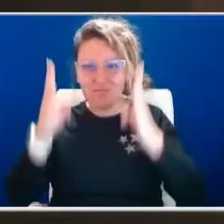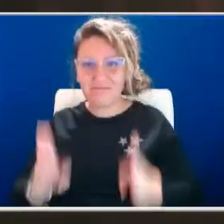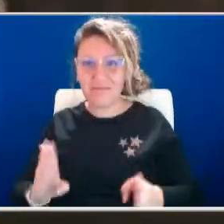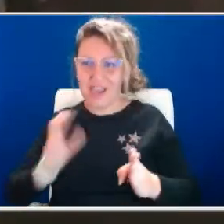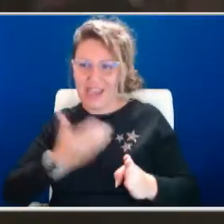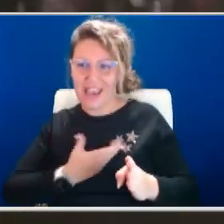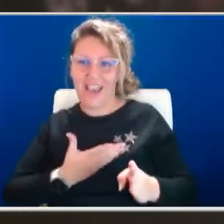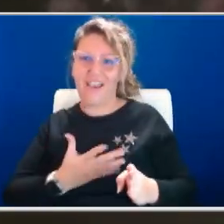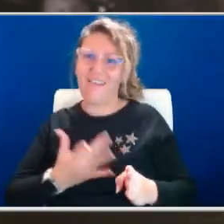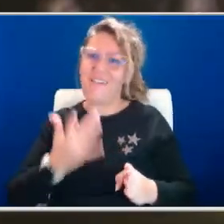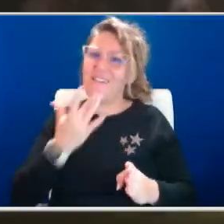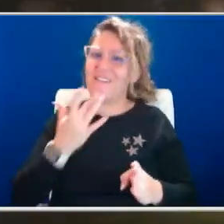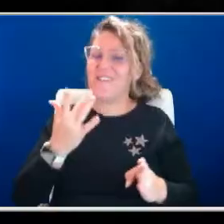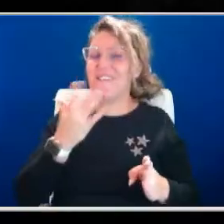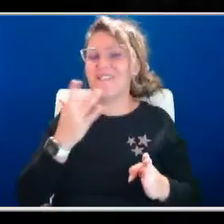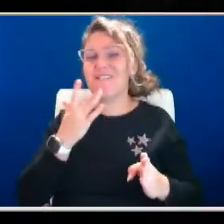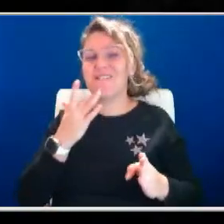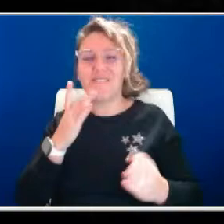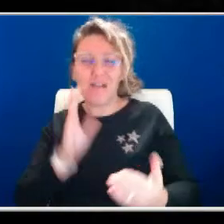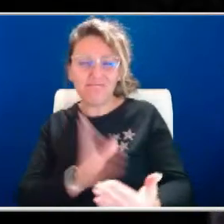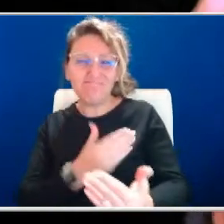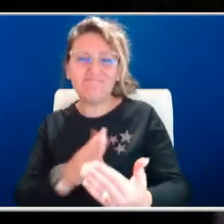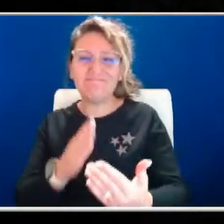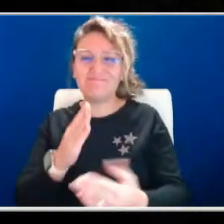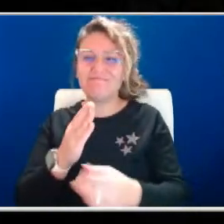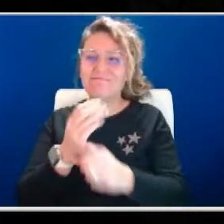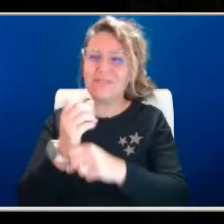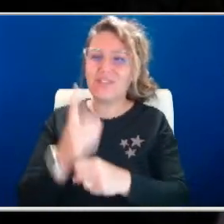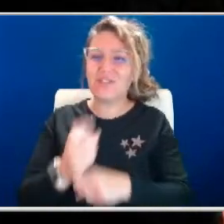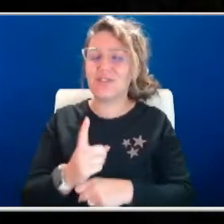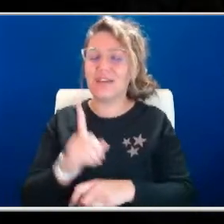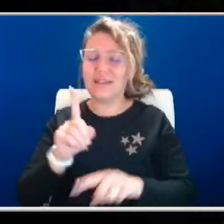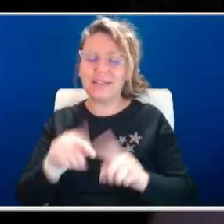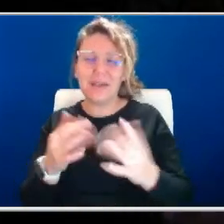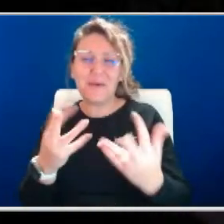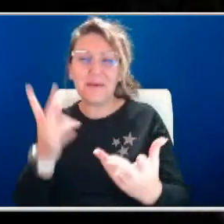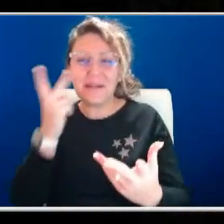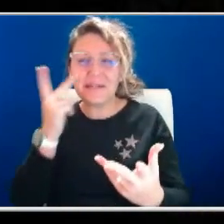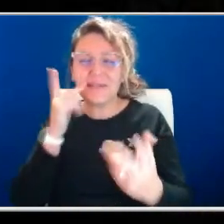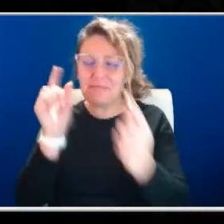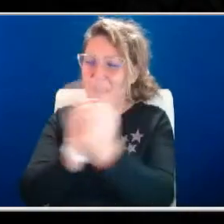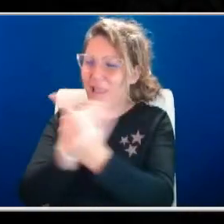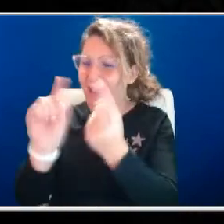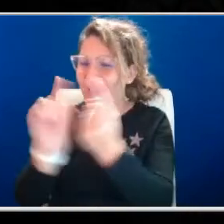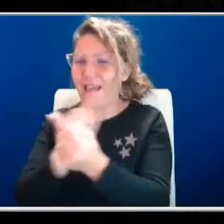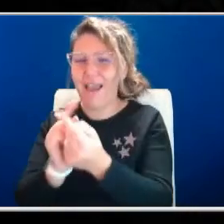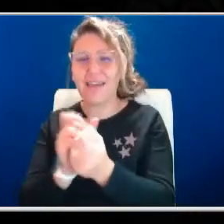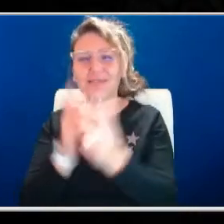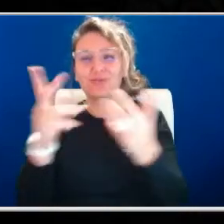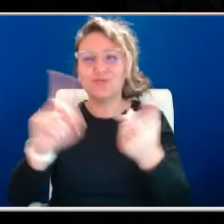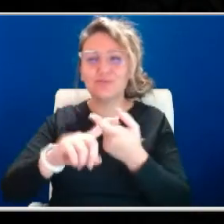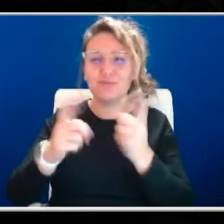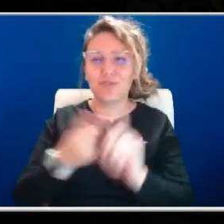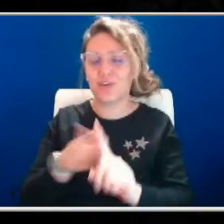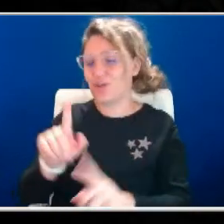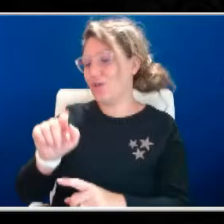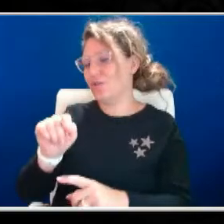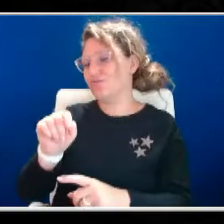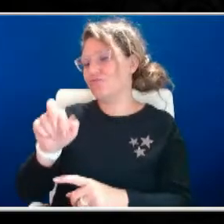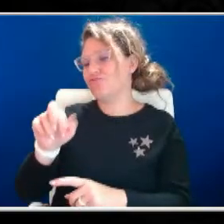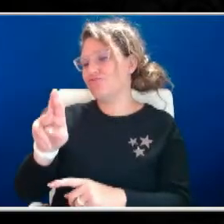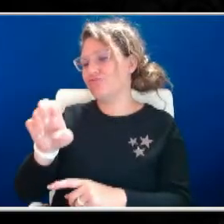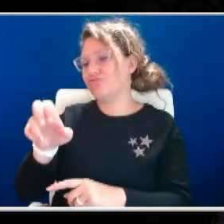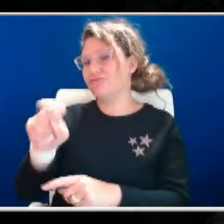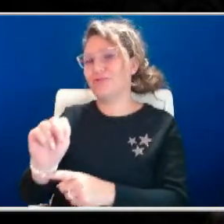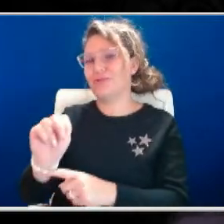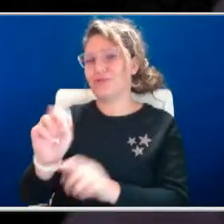gig of the year. And I can't wait to see you. I've met so many of you, so many friends. We're gonna be at the Truman Sports Complex. Make sure you